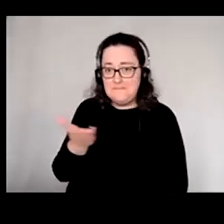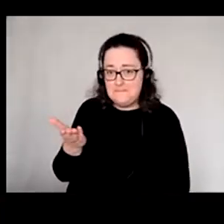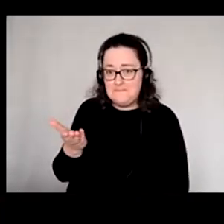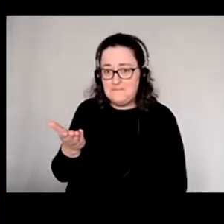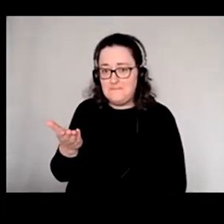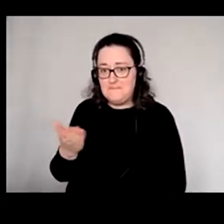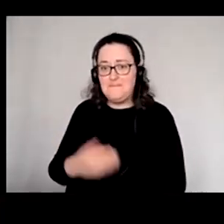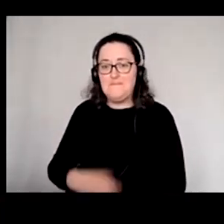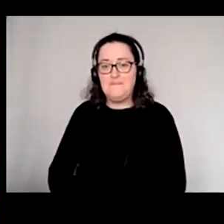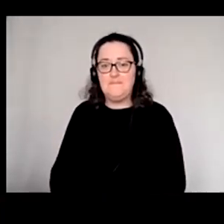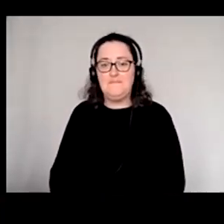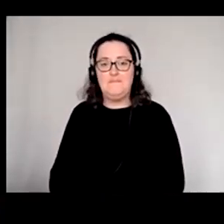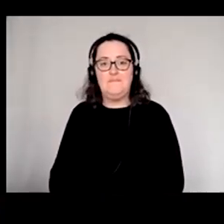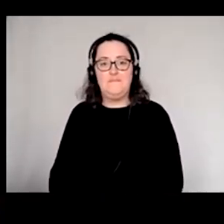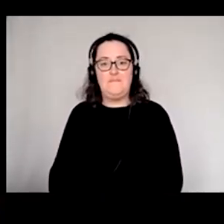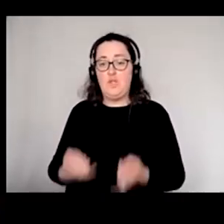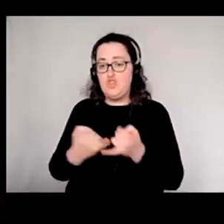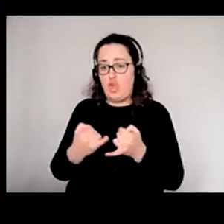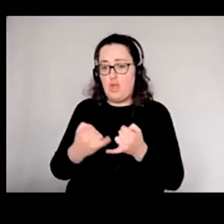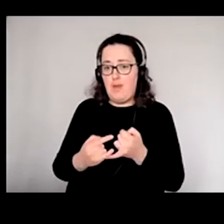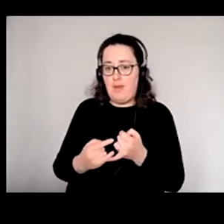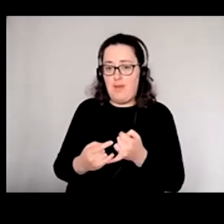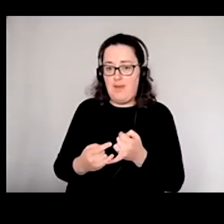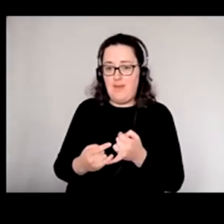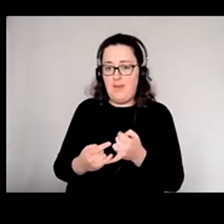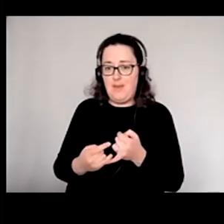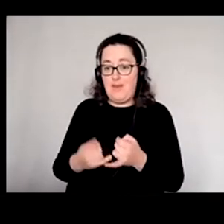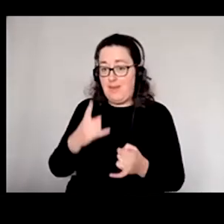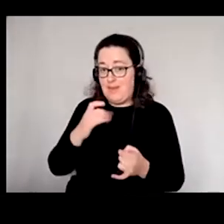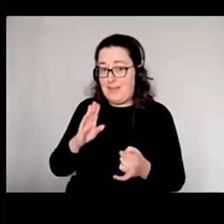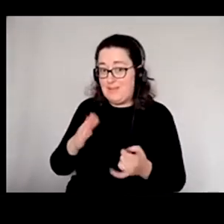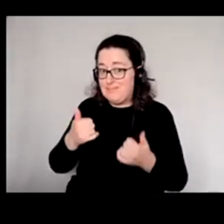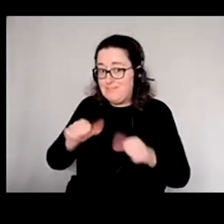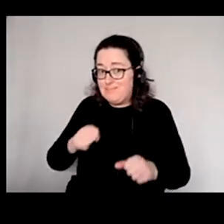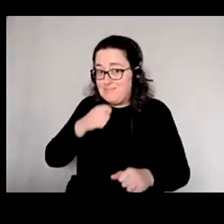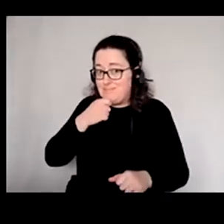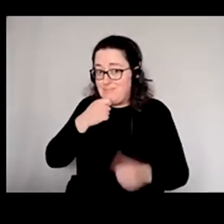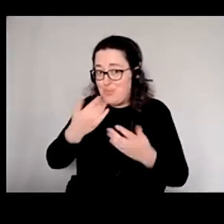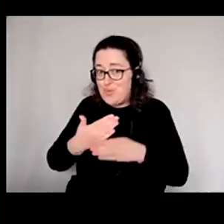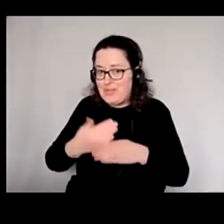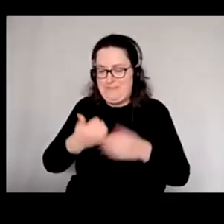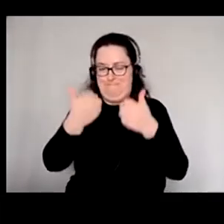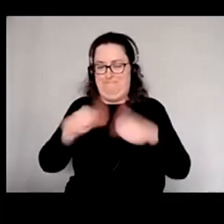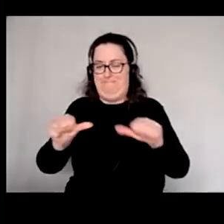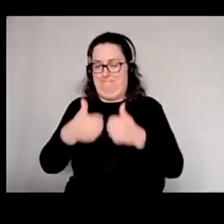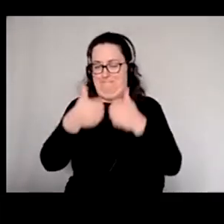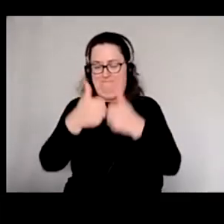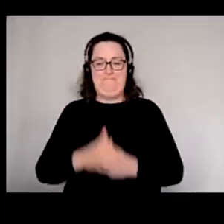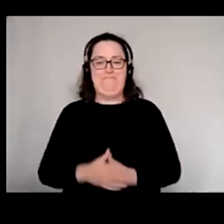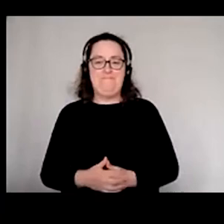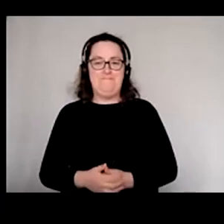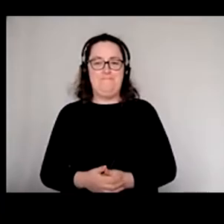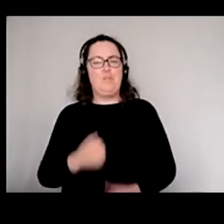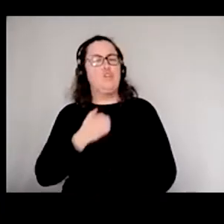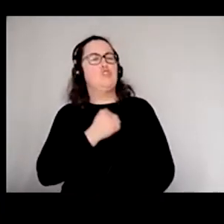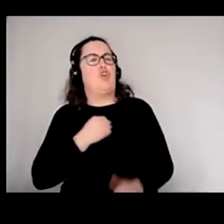I think there's a, sorry, Sonia, you go. Can you hear me this time? Yeah, sure. Oh, brilliant, okay. Sorry,